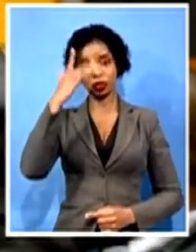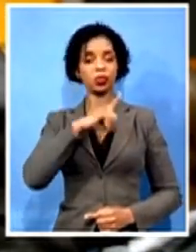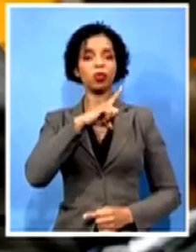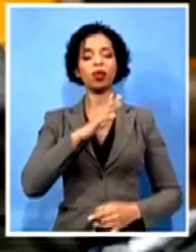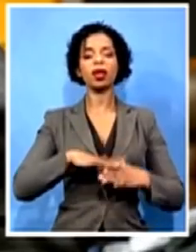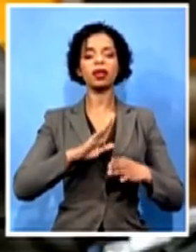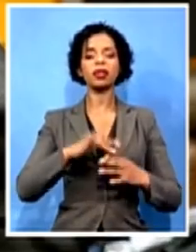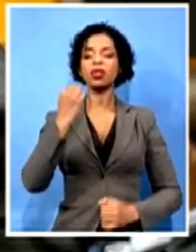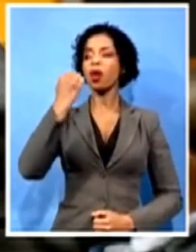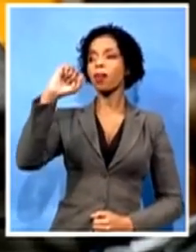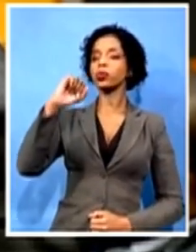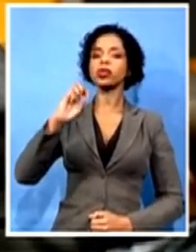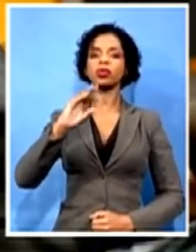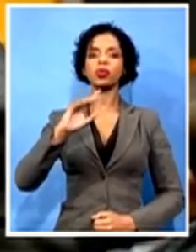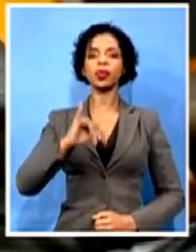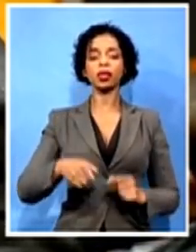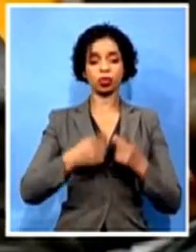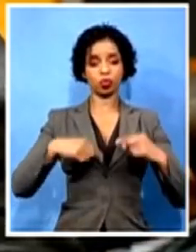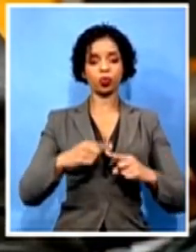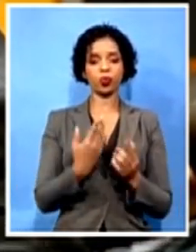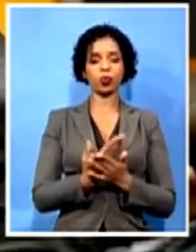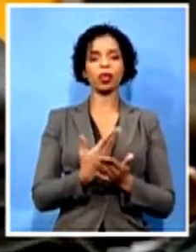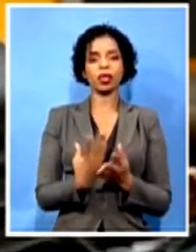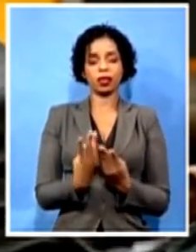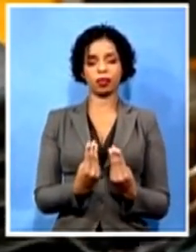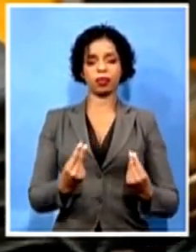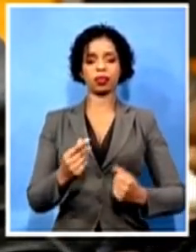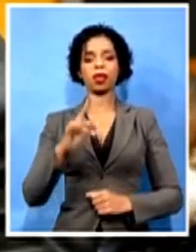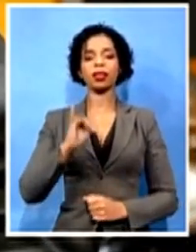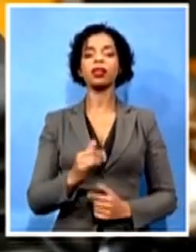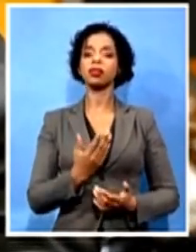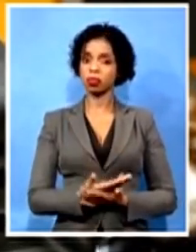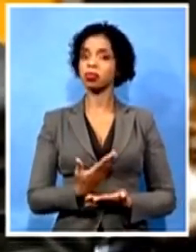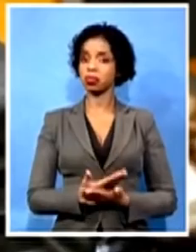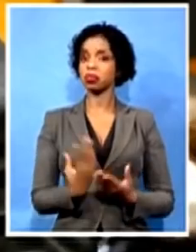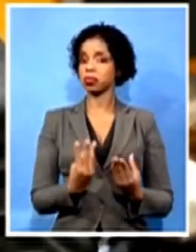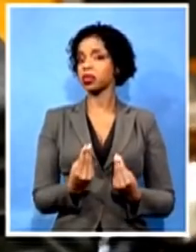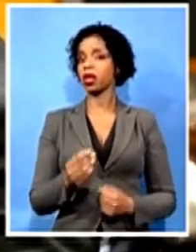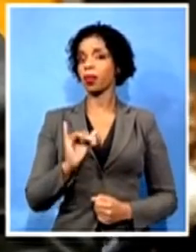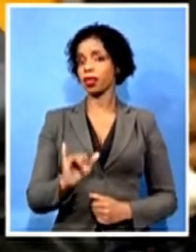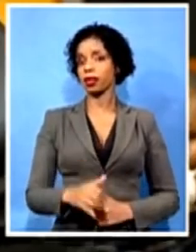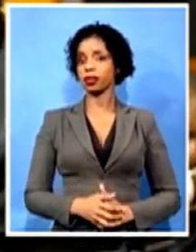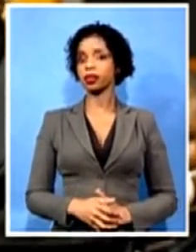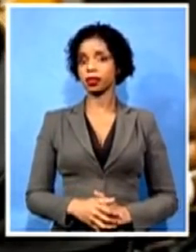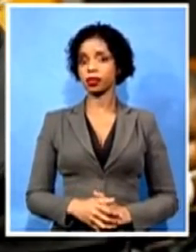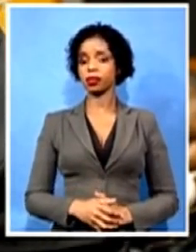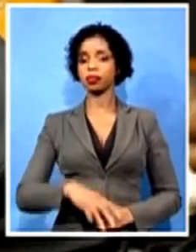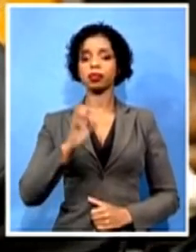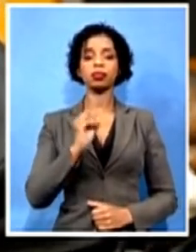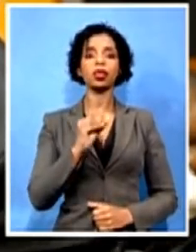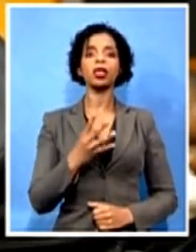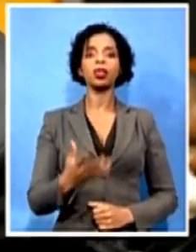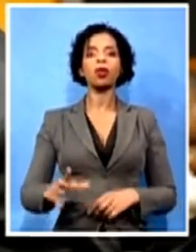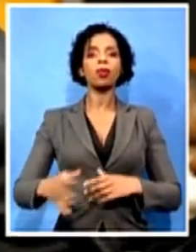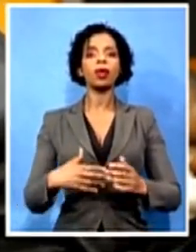answer to it. You might be able to deal with it. So I'm in a position to proceed with my bail application, and if I